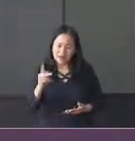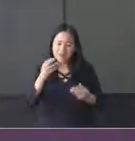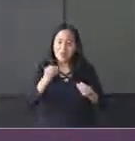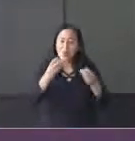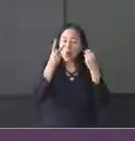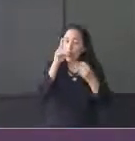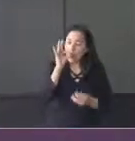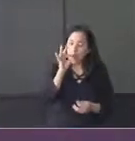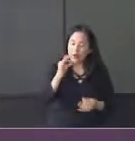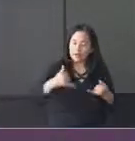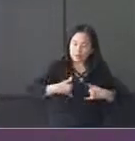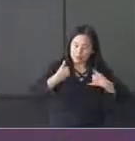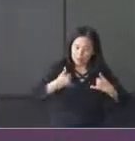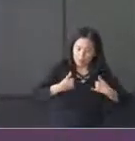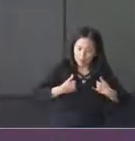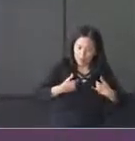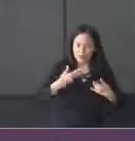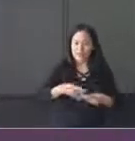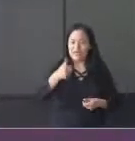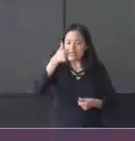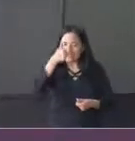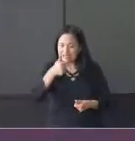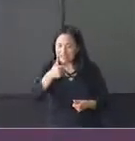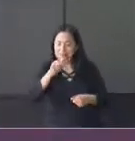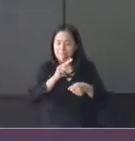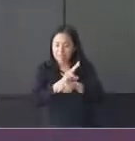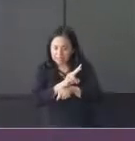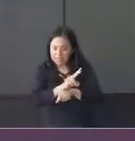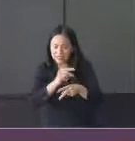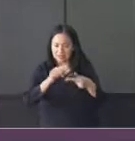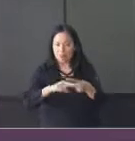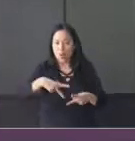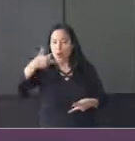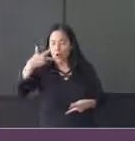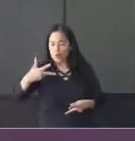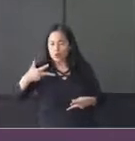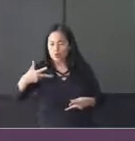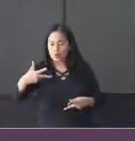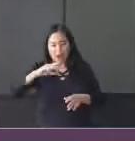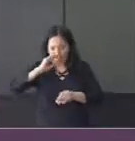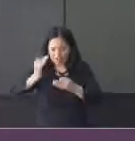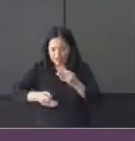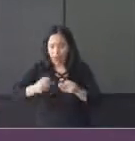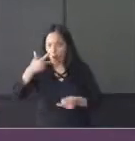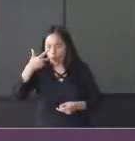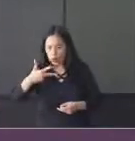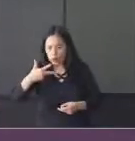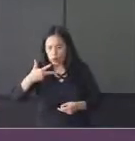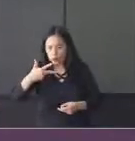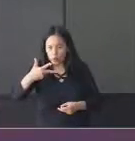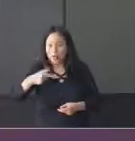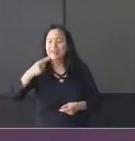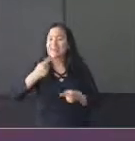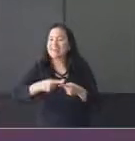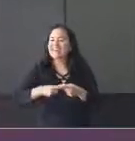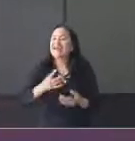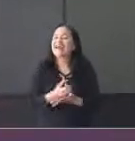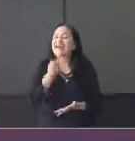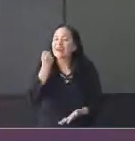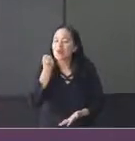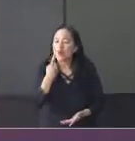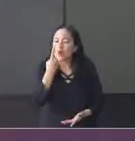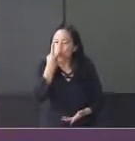young people were part, among them 6 Venezuelans. We had 8